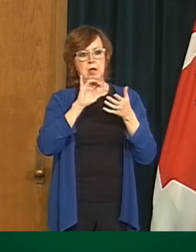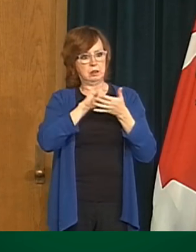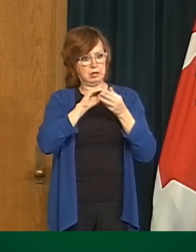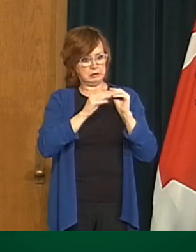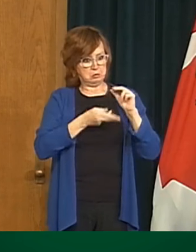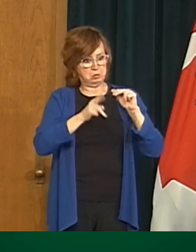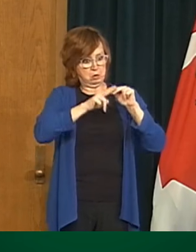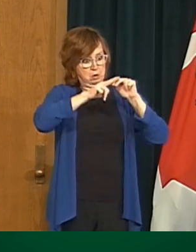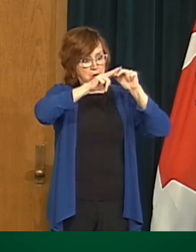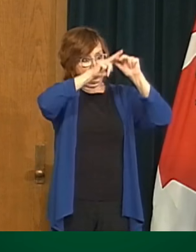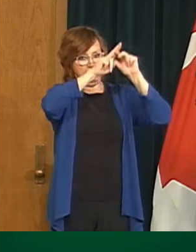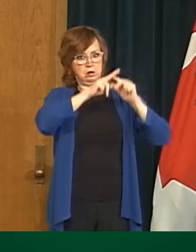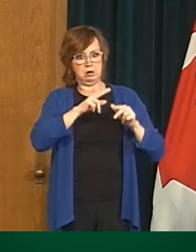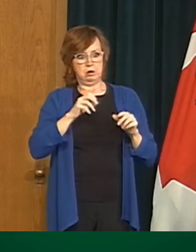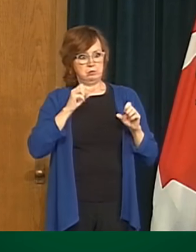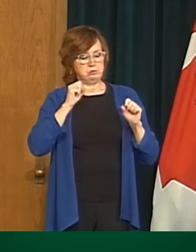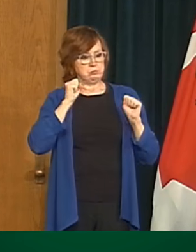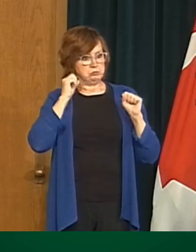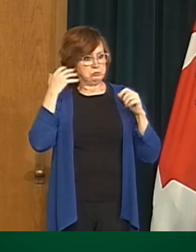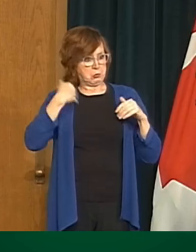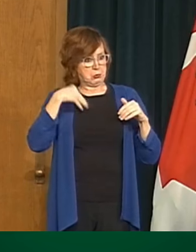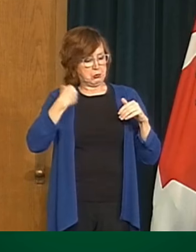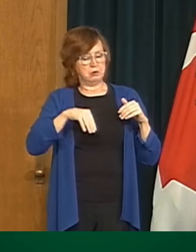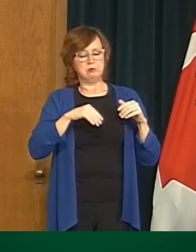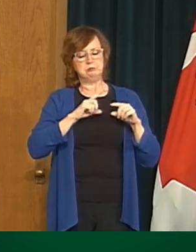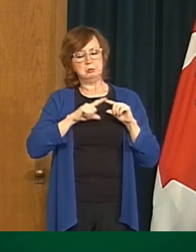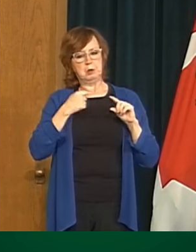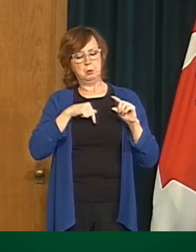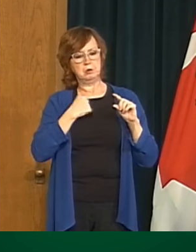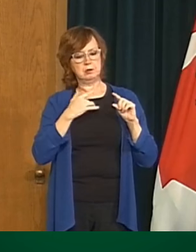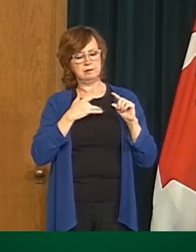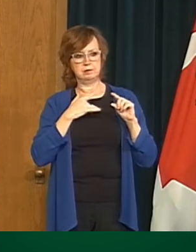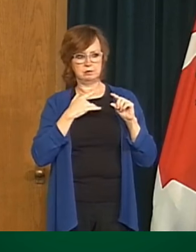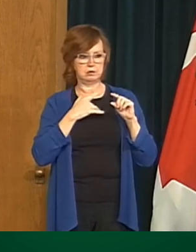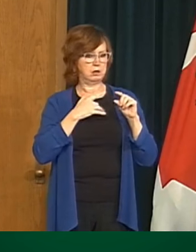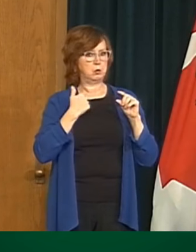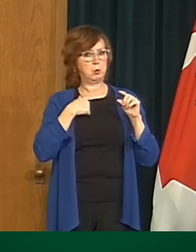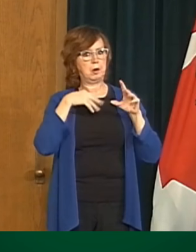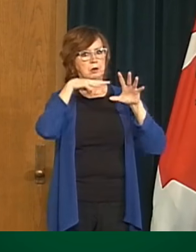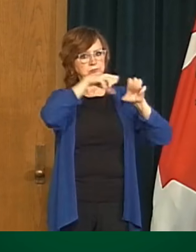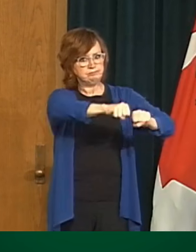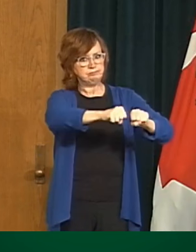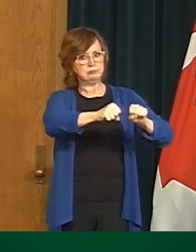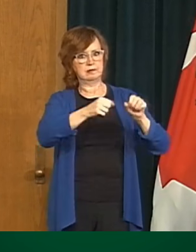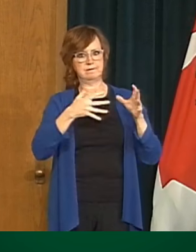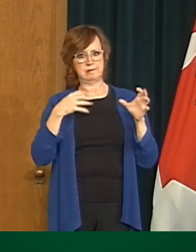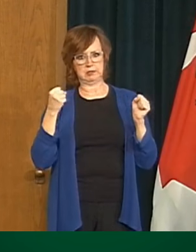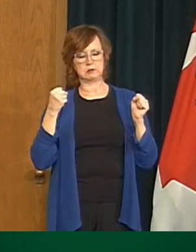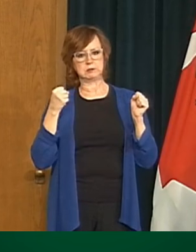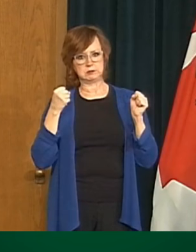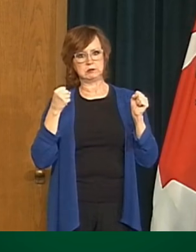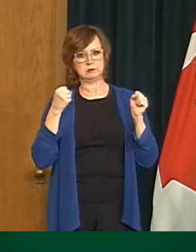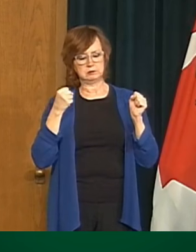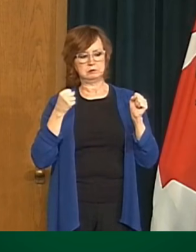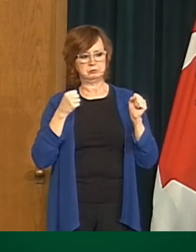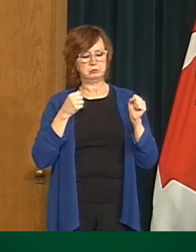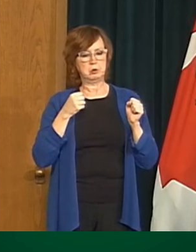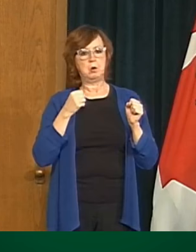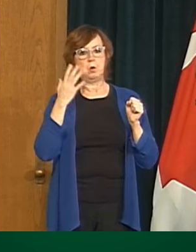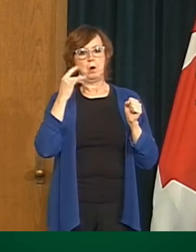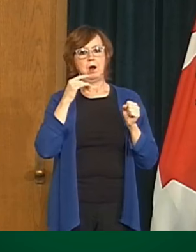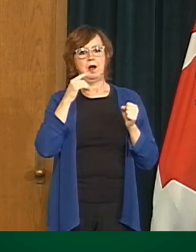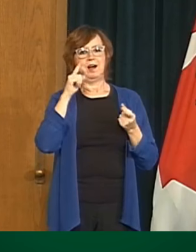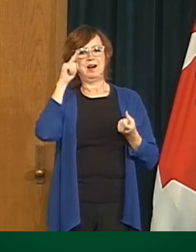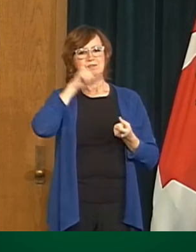allows cases, even if they're mildly symptomatic, to be effectively isolated in a way to limit the outbreak from